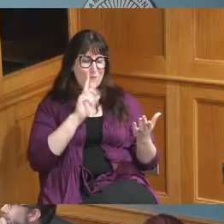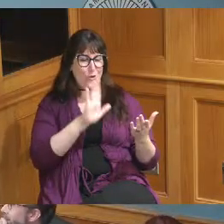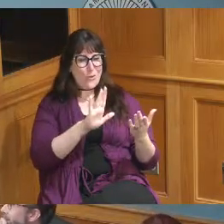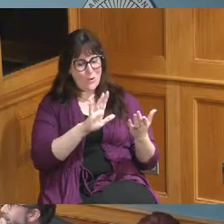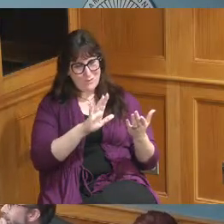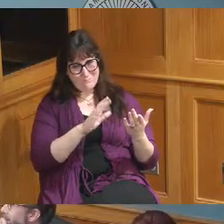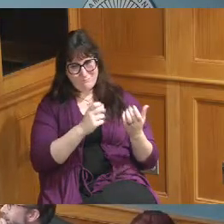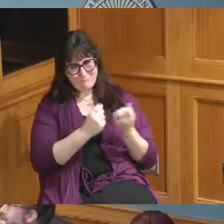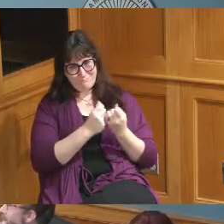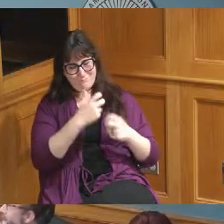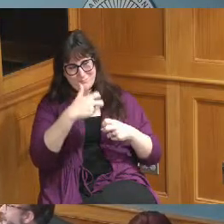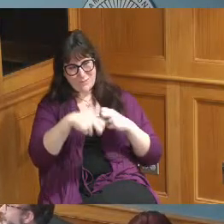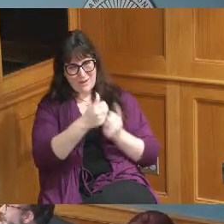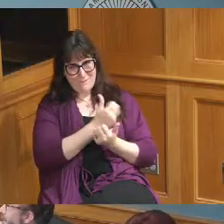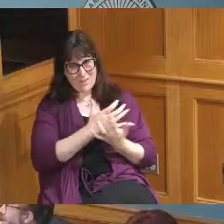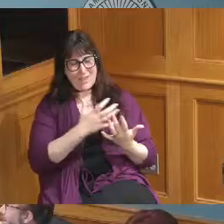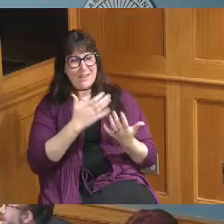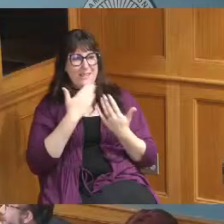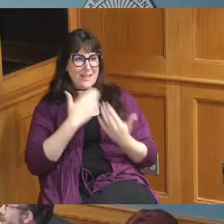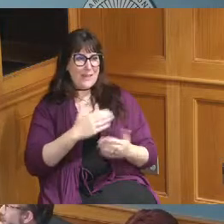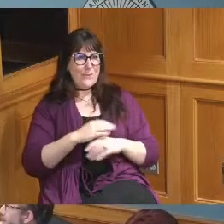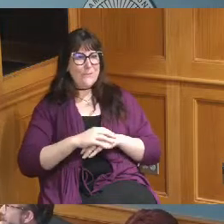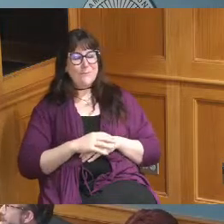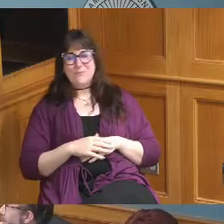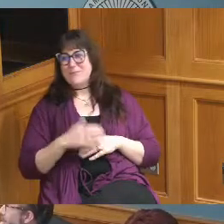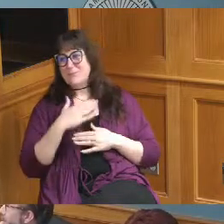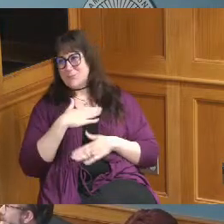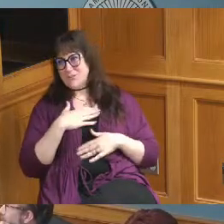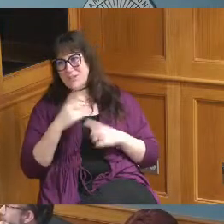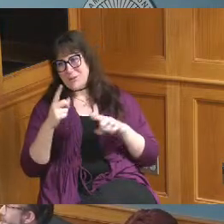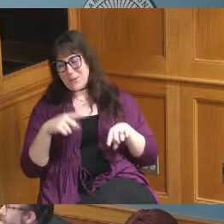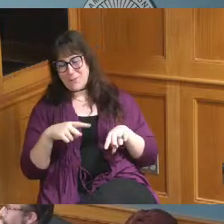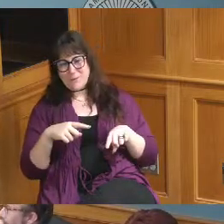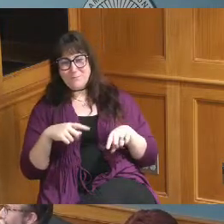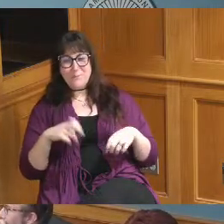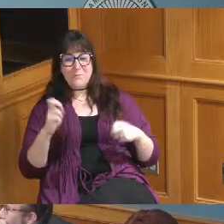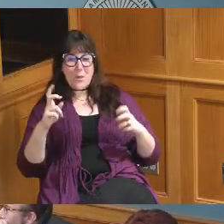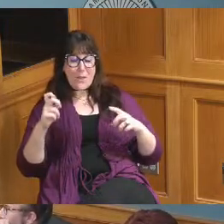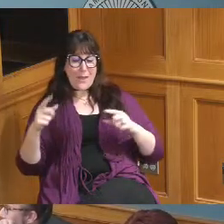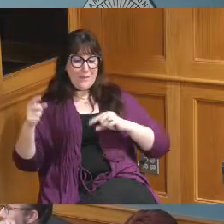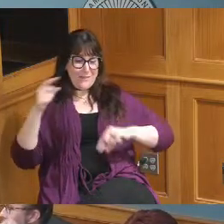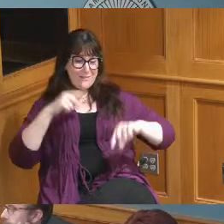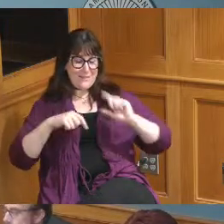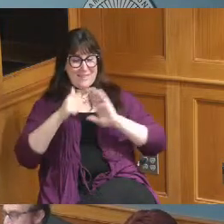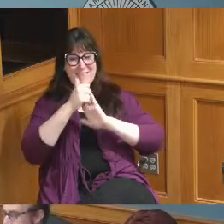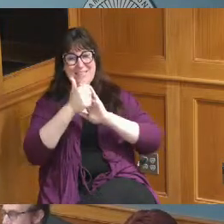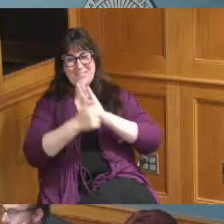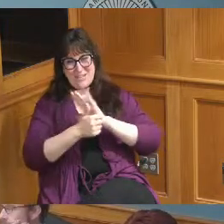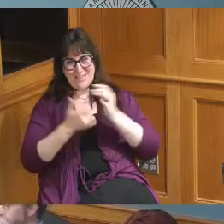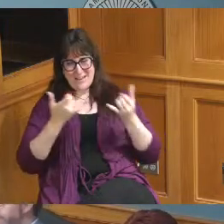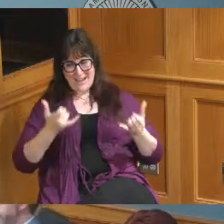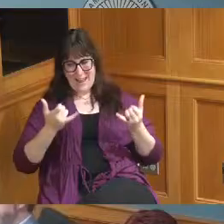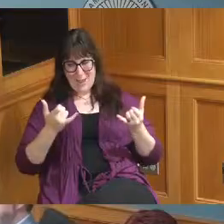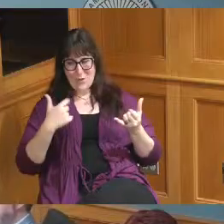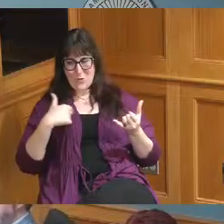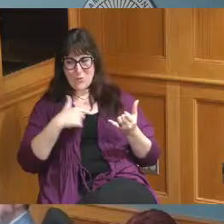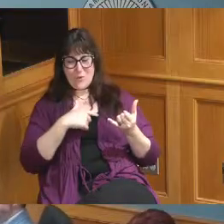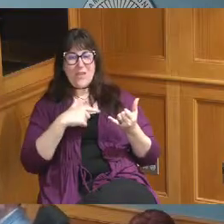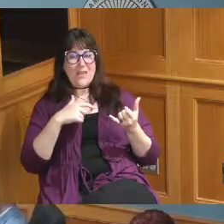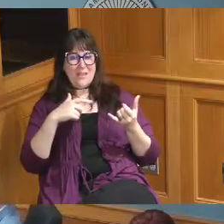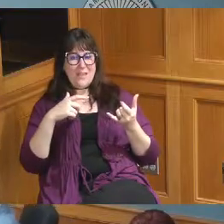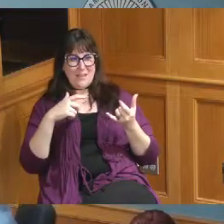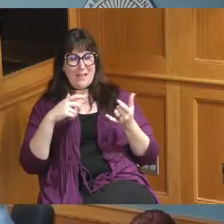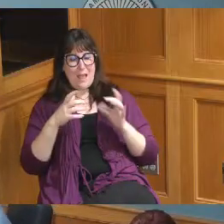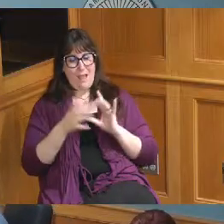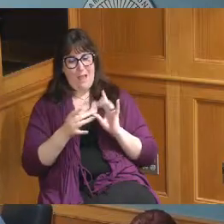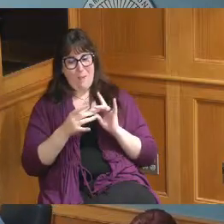to Hamilton County. Thank you for coming in. Appreciate Thank you so much. All right, let's get back to the agenda then. We're going to move into